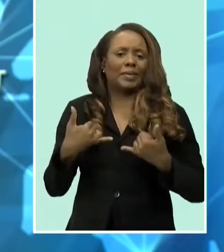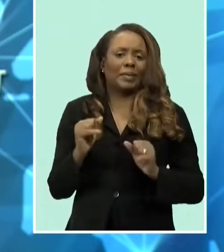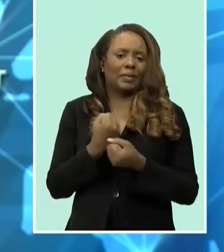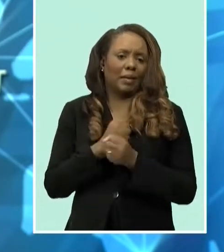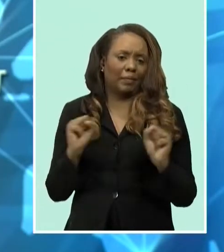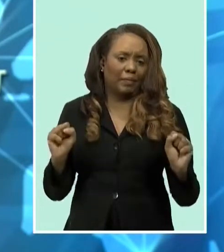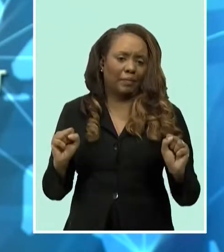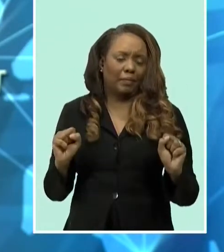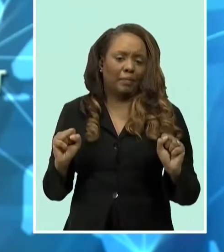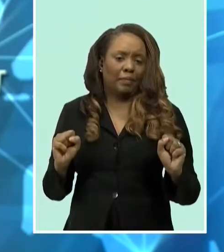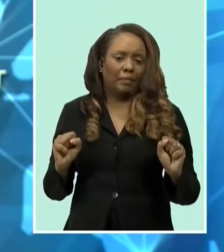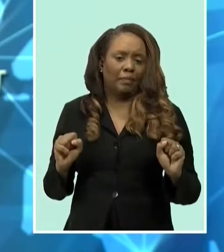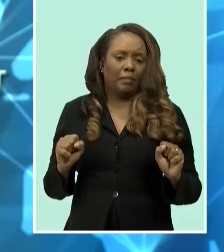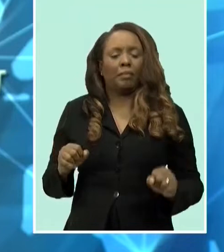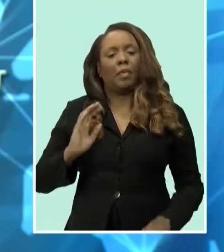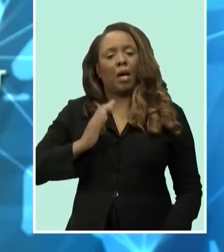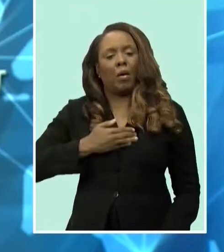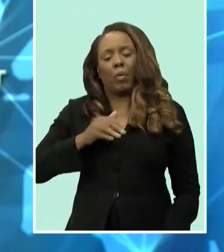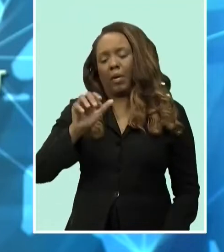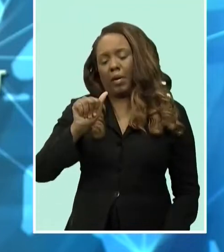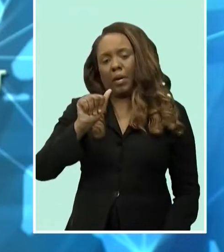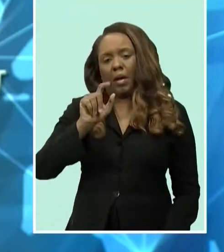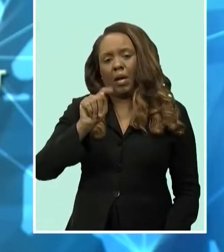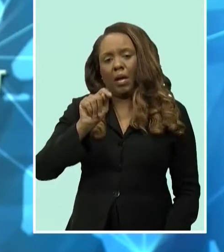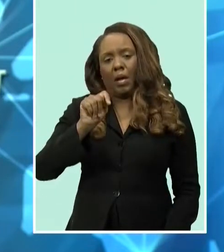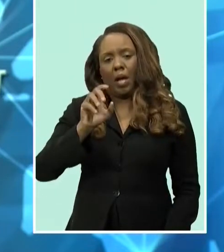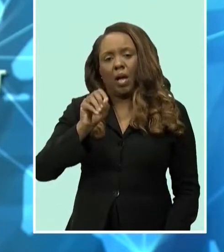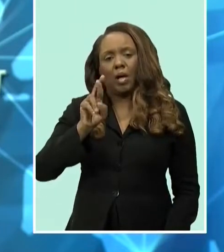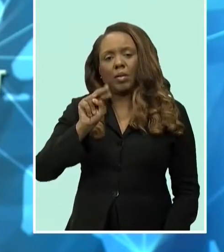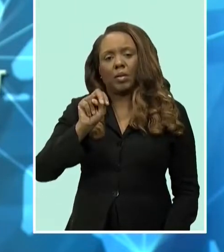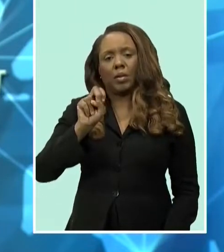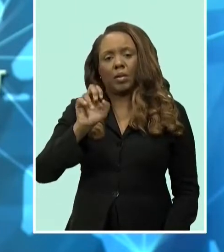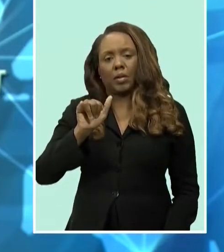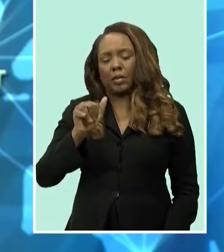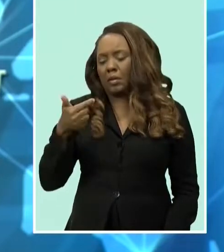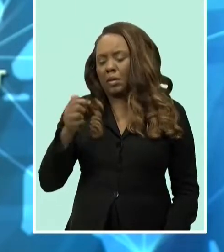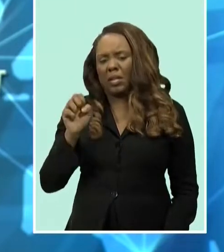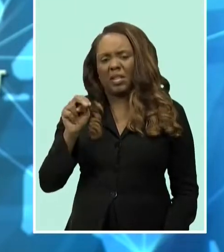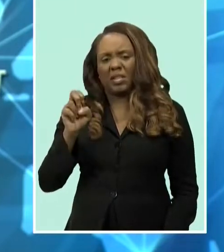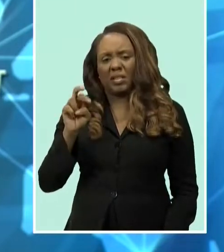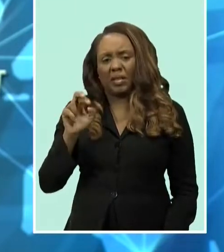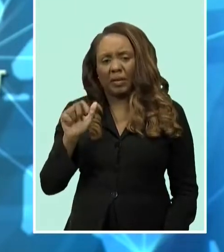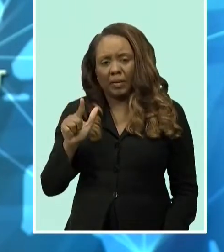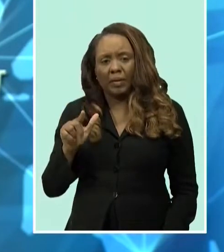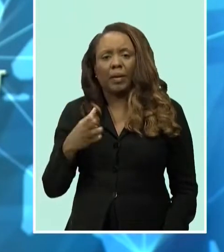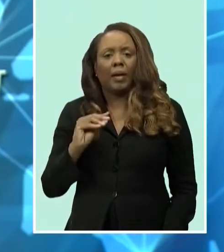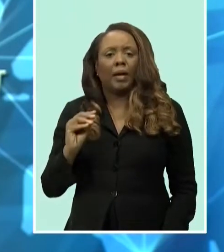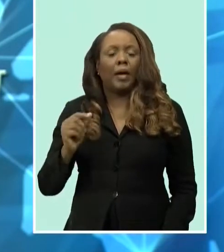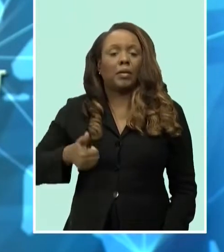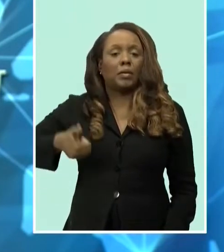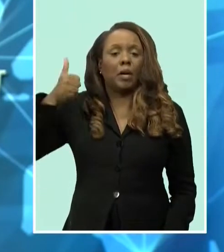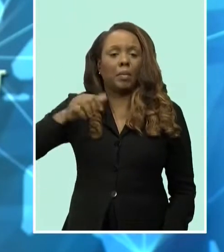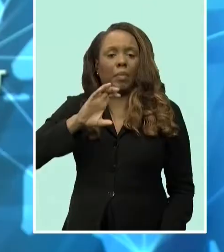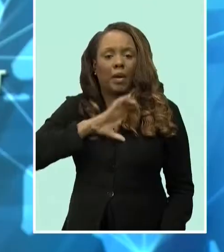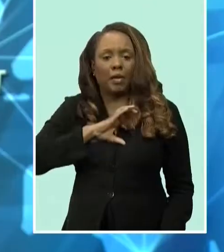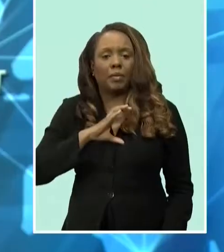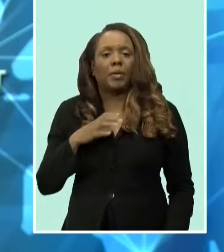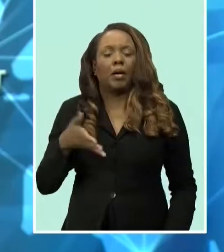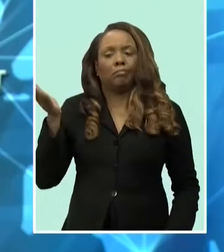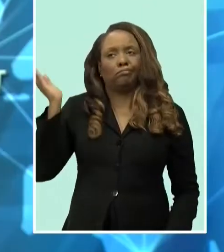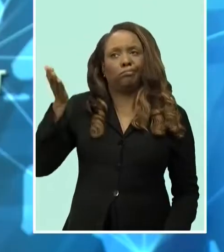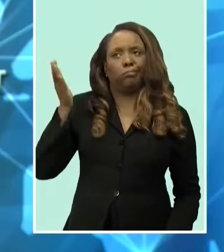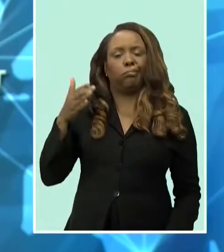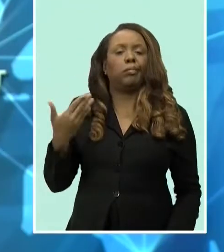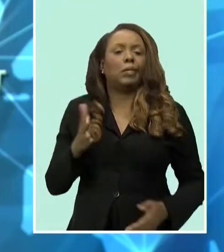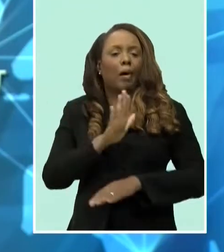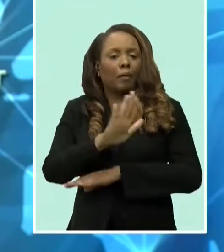was stressed by Attorney General Dale Marshall and Commissioner of Police Richard Boyce during a press conference at police headquarters this afternoon. In the